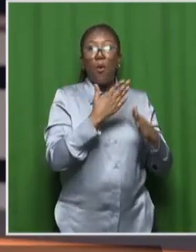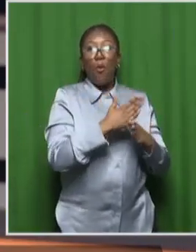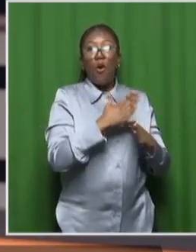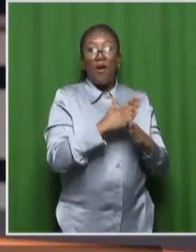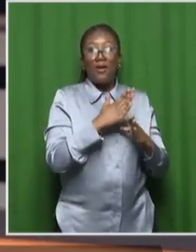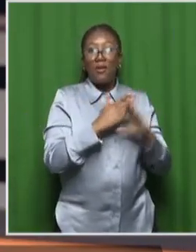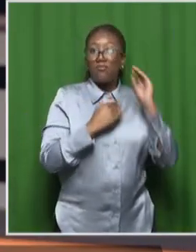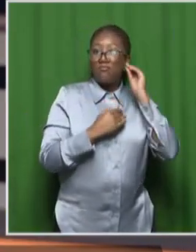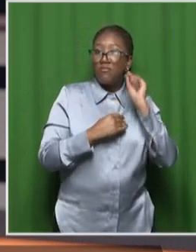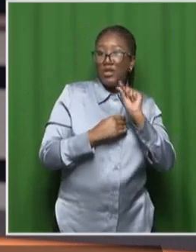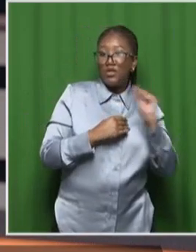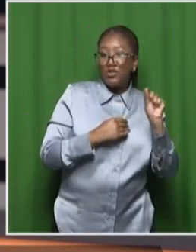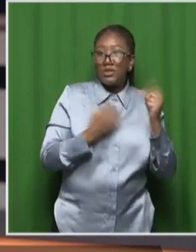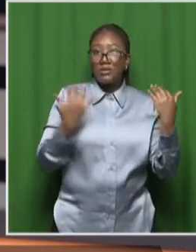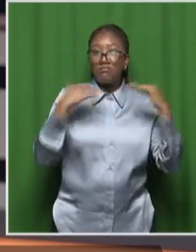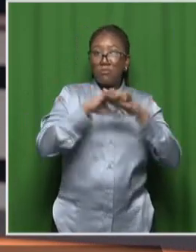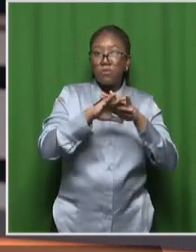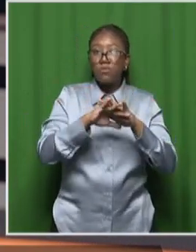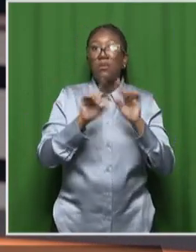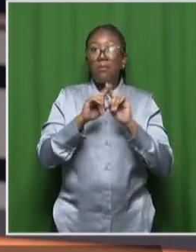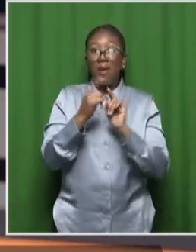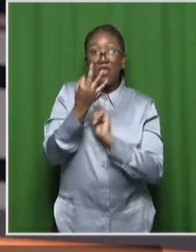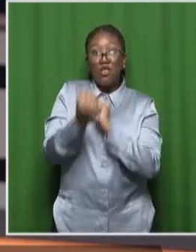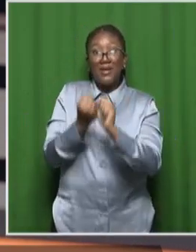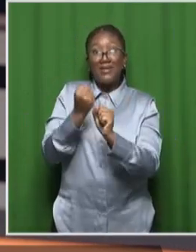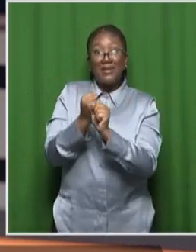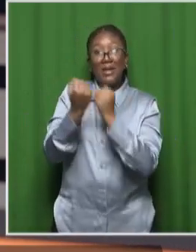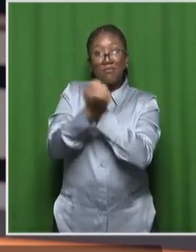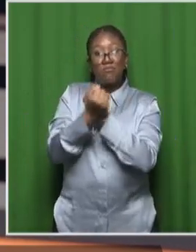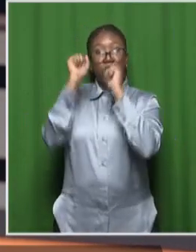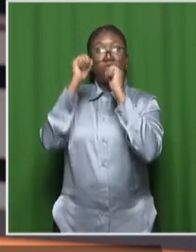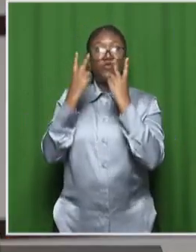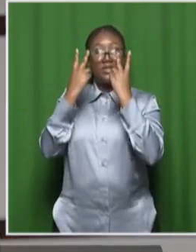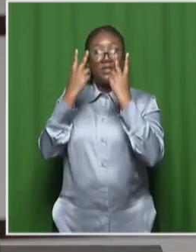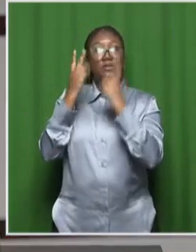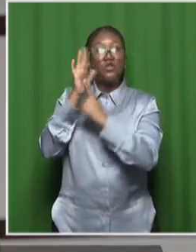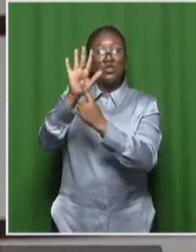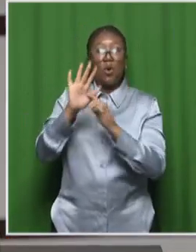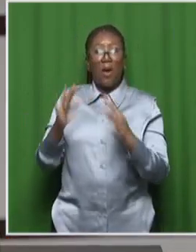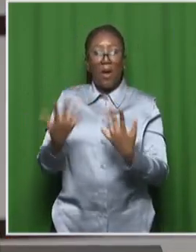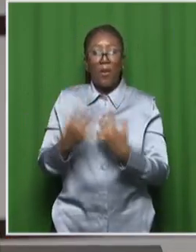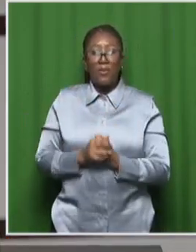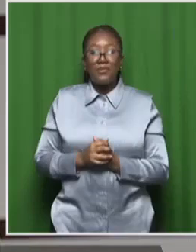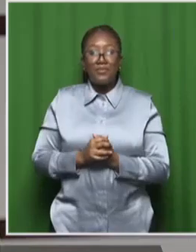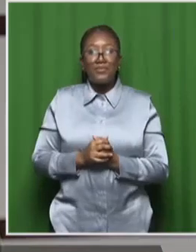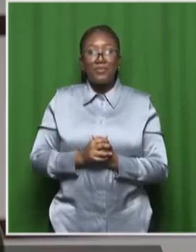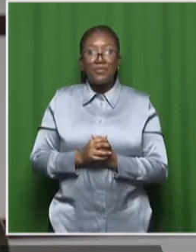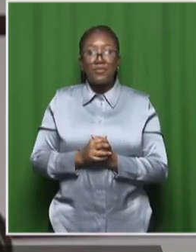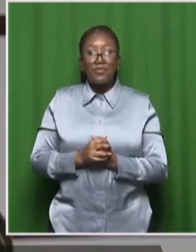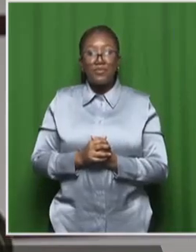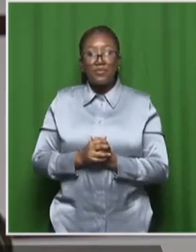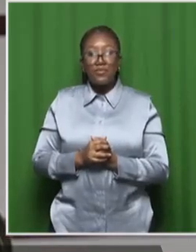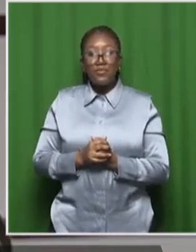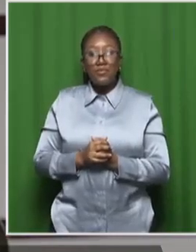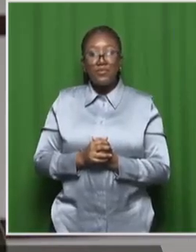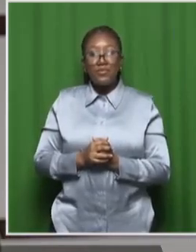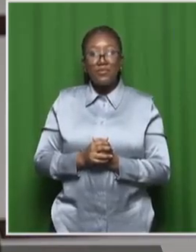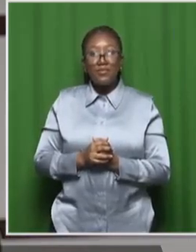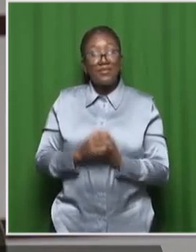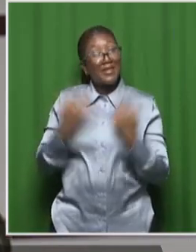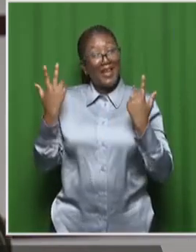images that have also come through over a 30-year democratic dispensation. So how would you have gone about doing that? No